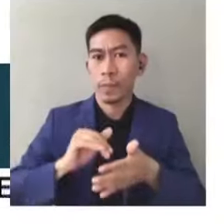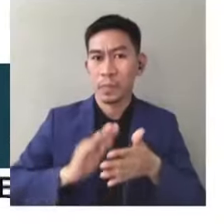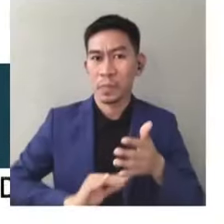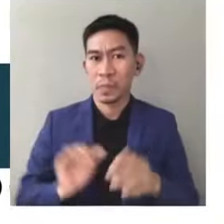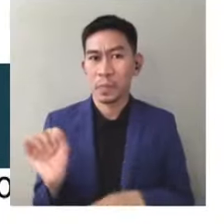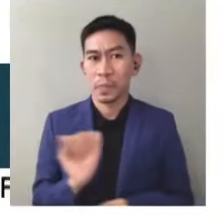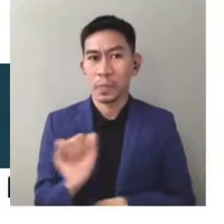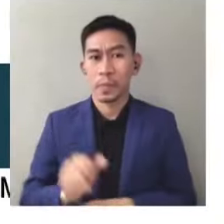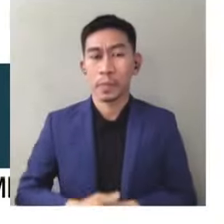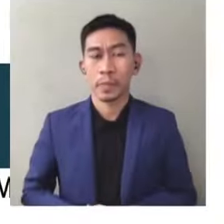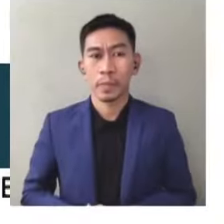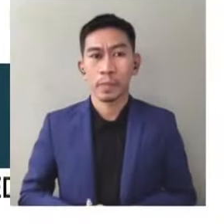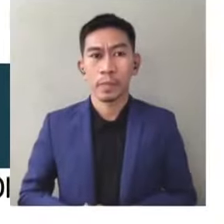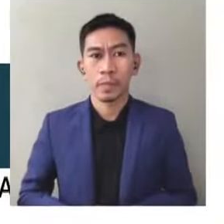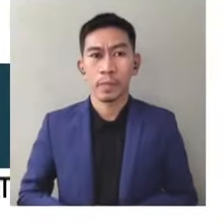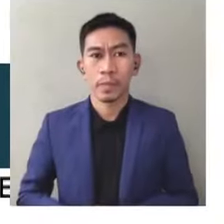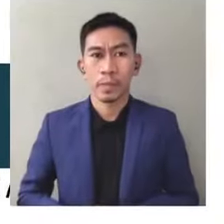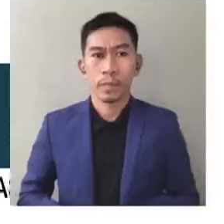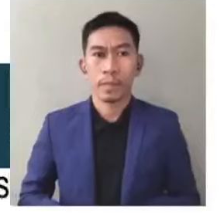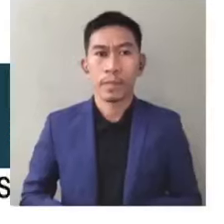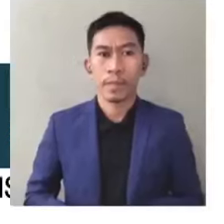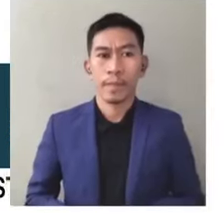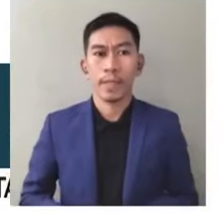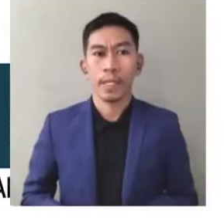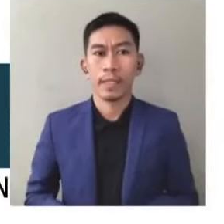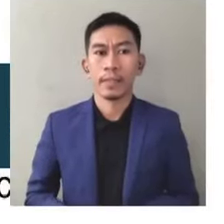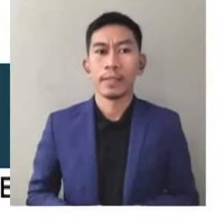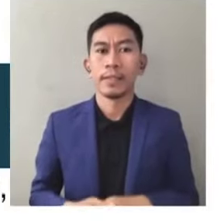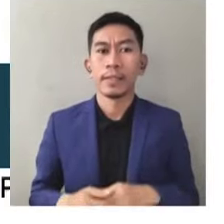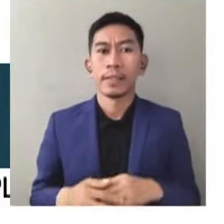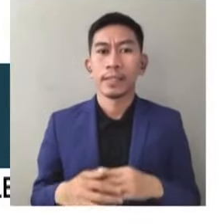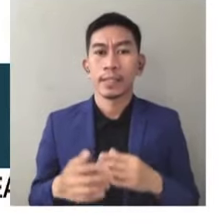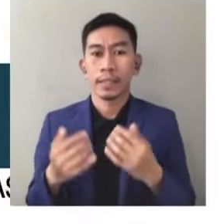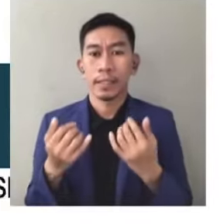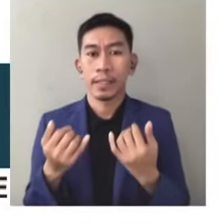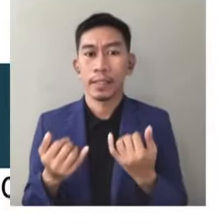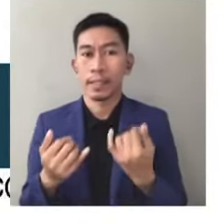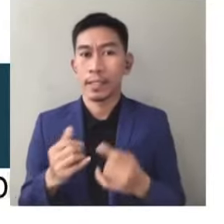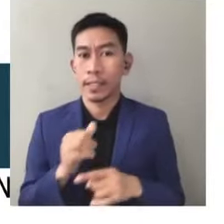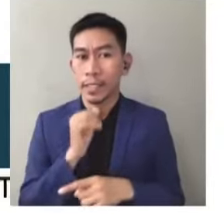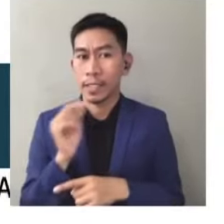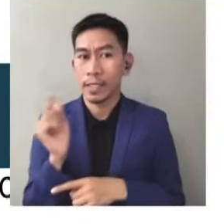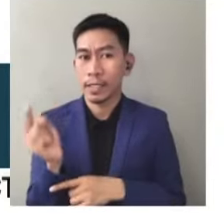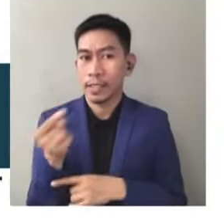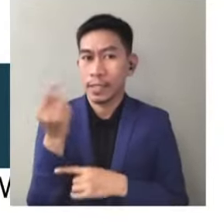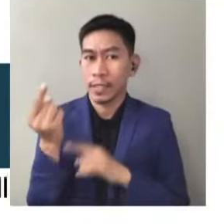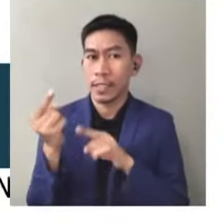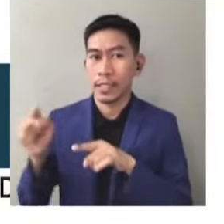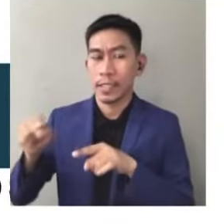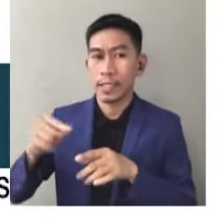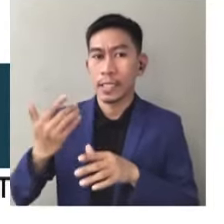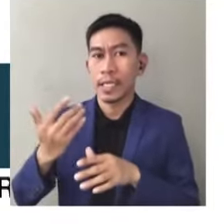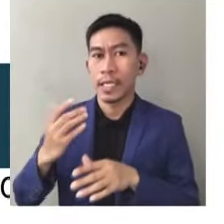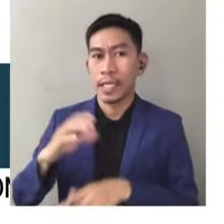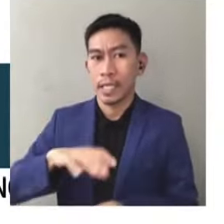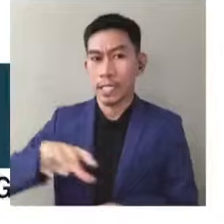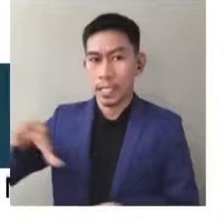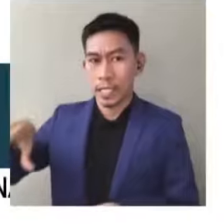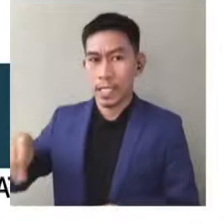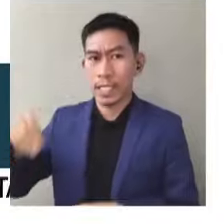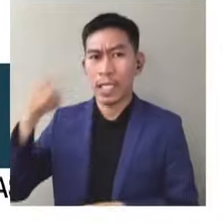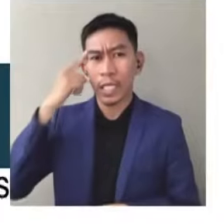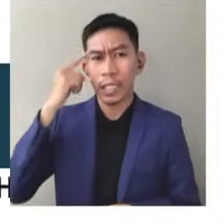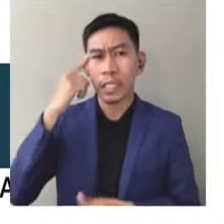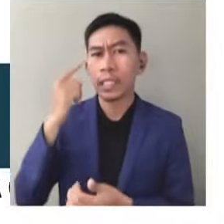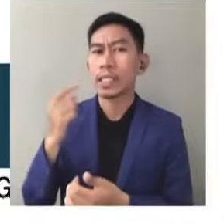Subic is fronting the West Philippine Sea also. So it's not only exclusive in Cagayan, but I think in some of the